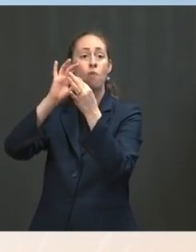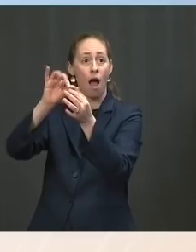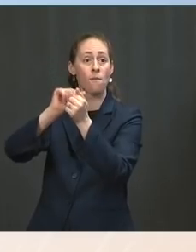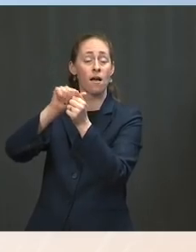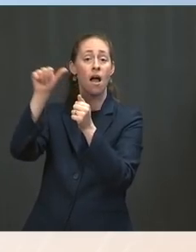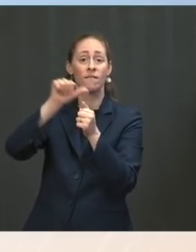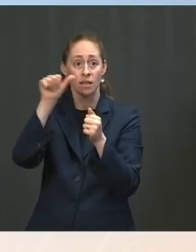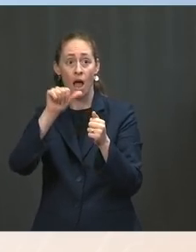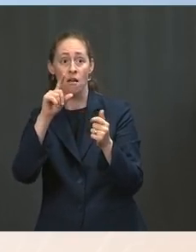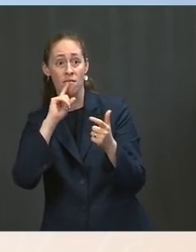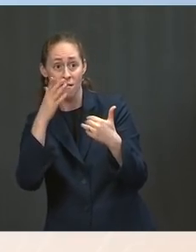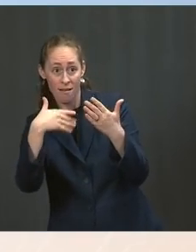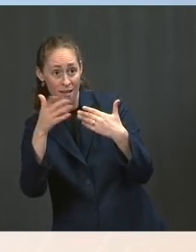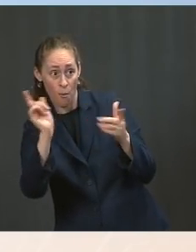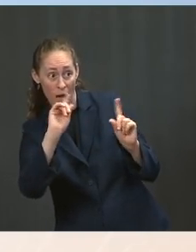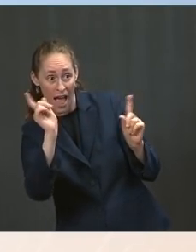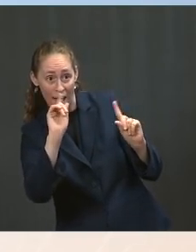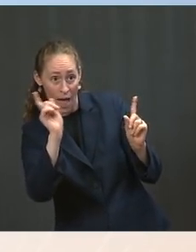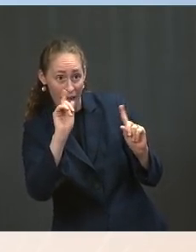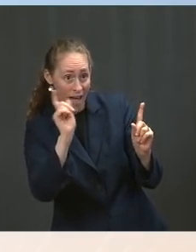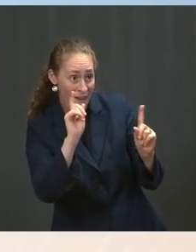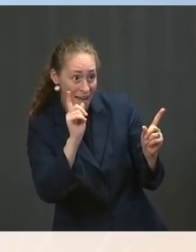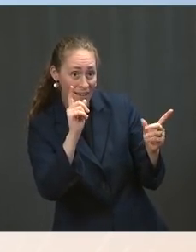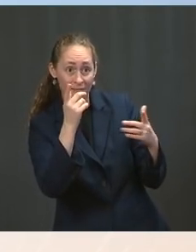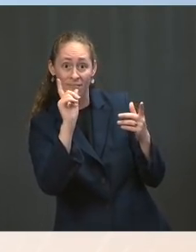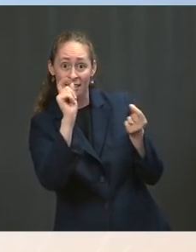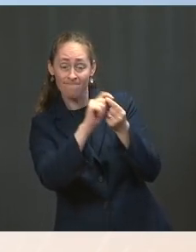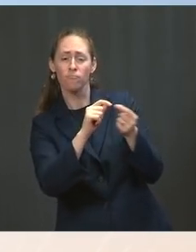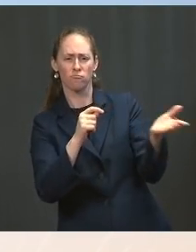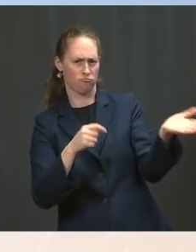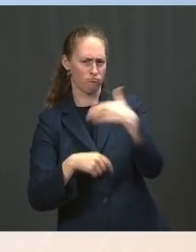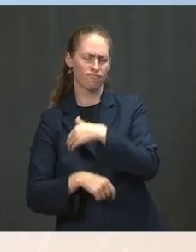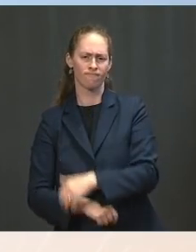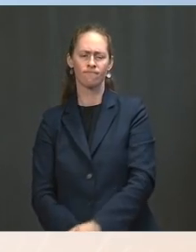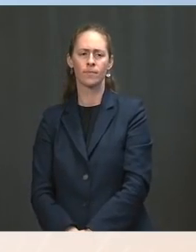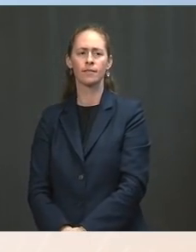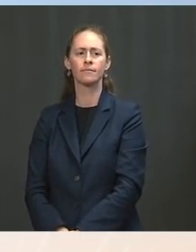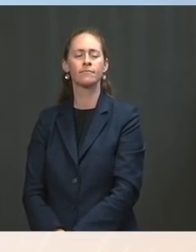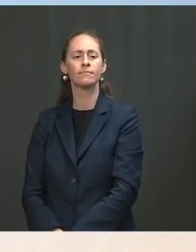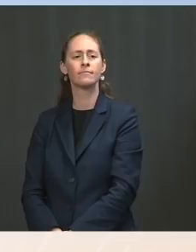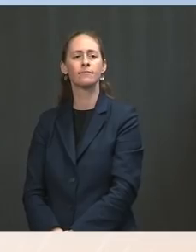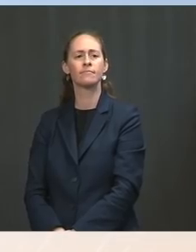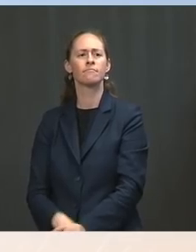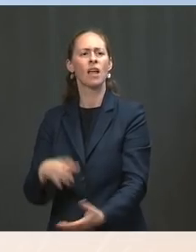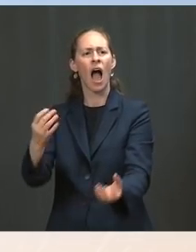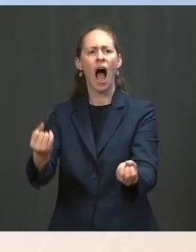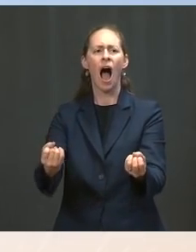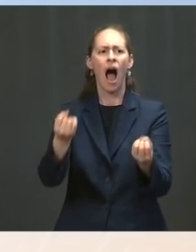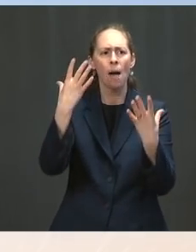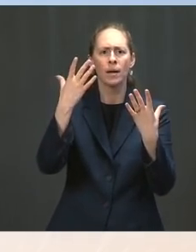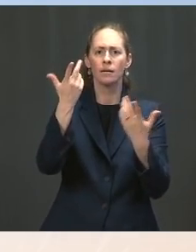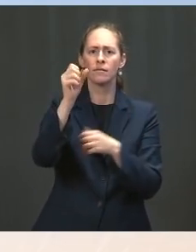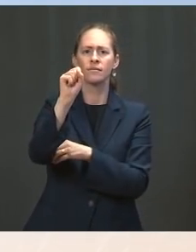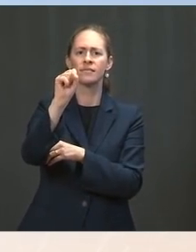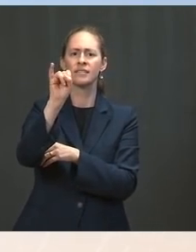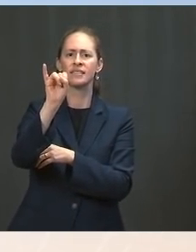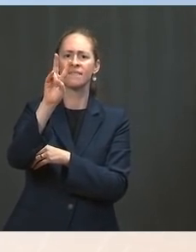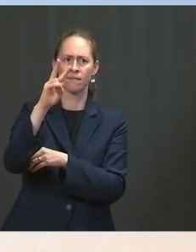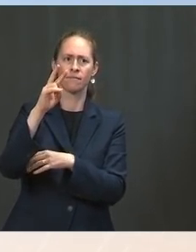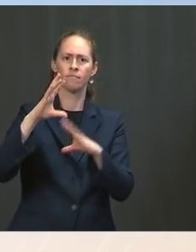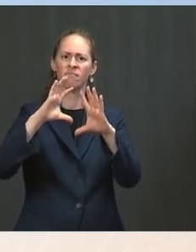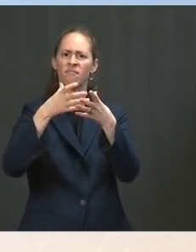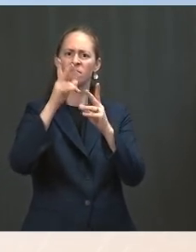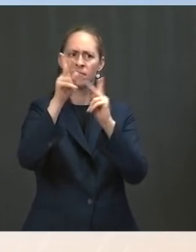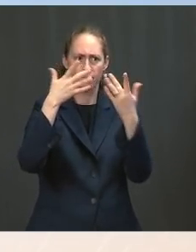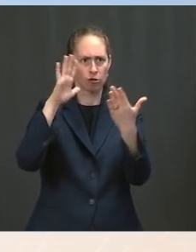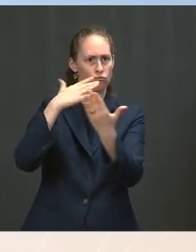may be in Afghanistan. Yes. SIVs. How many SIVs are being brought to the United States? Is there a goal for how many you intend to bring